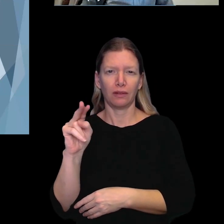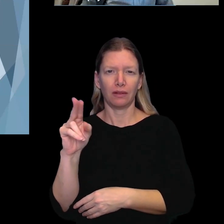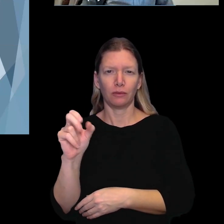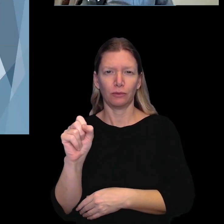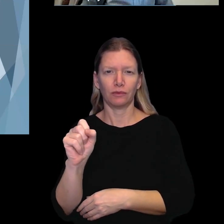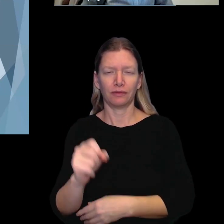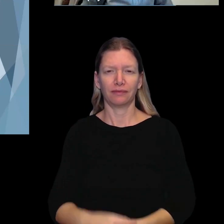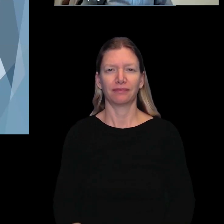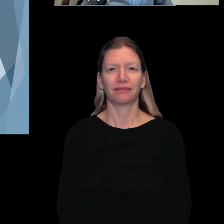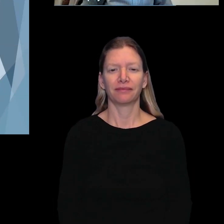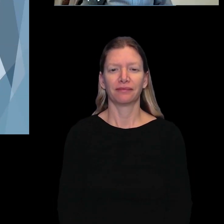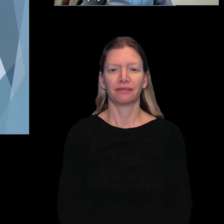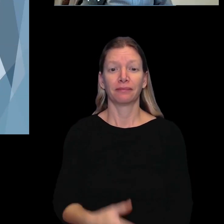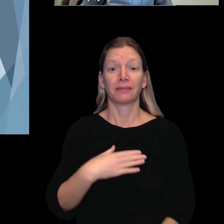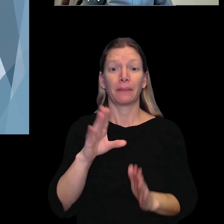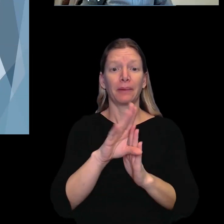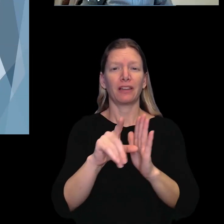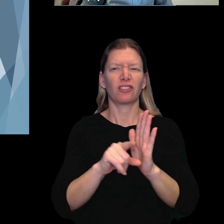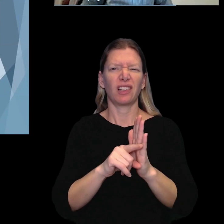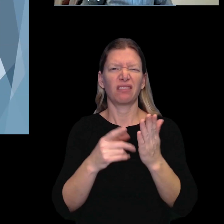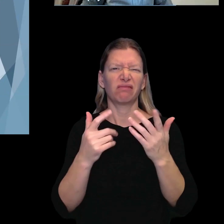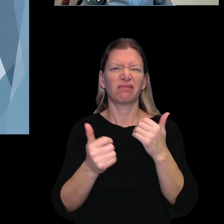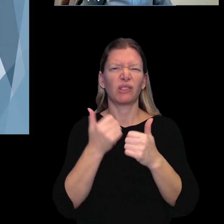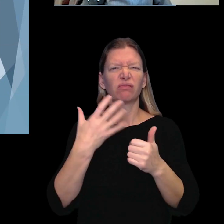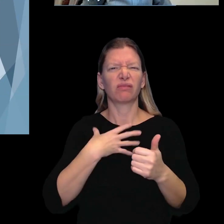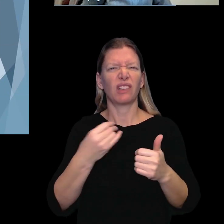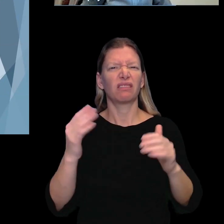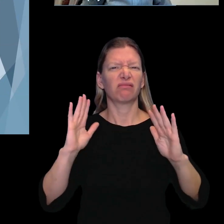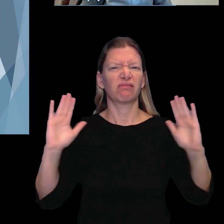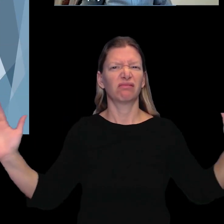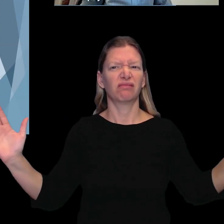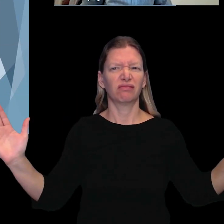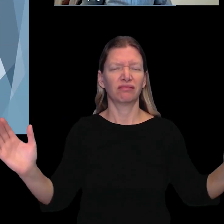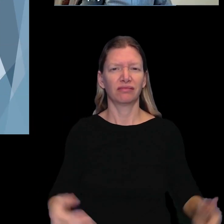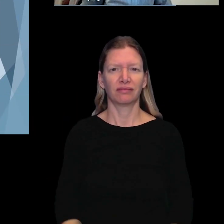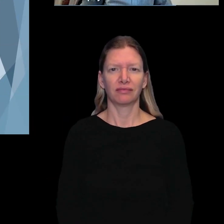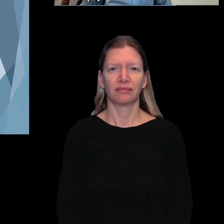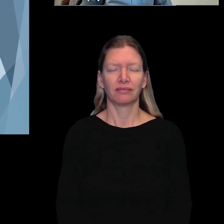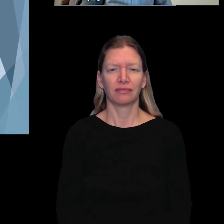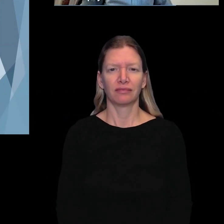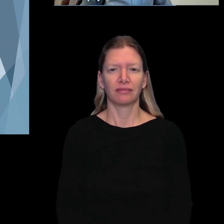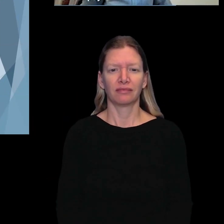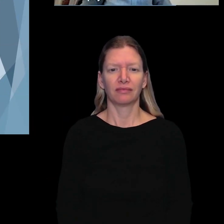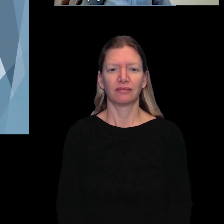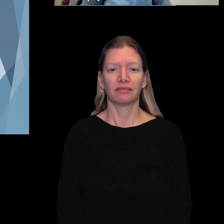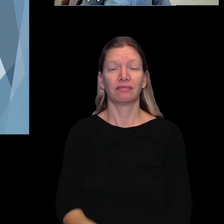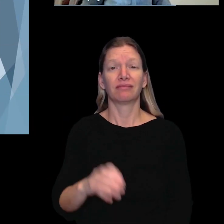and I use he, him pronouns. My background is primarily a white